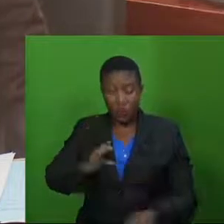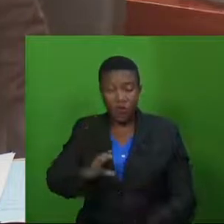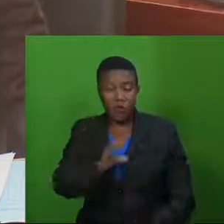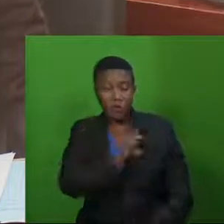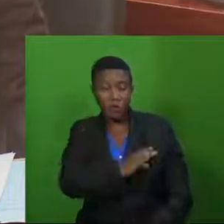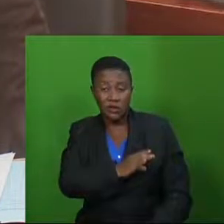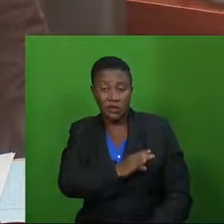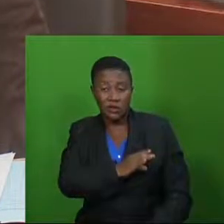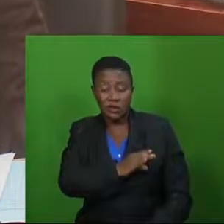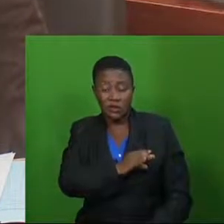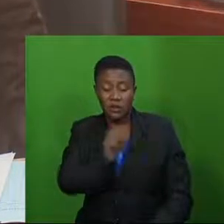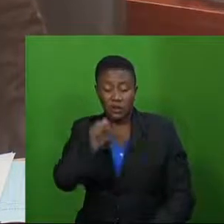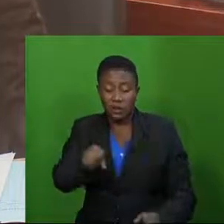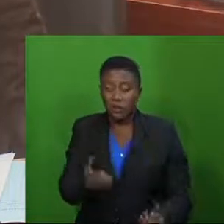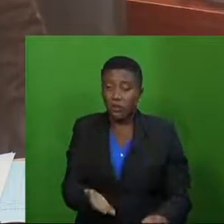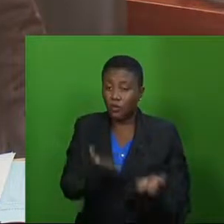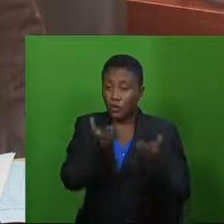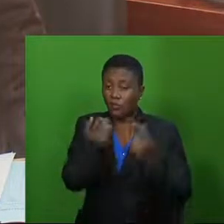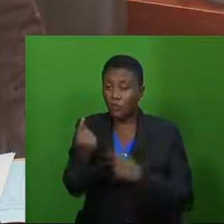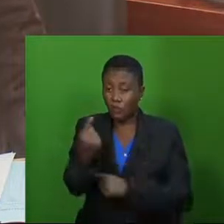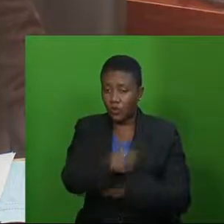may be moved today.